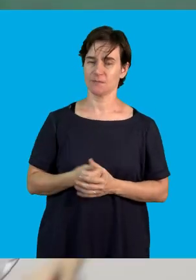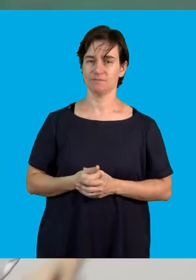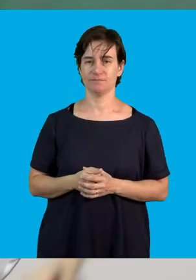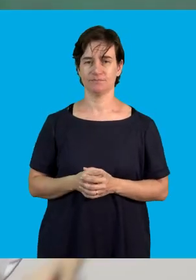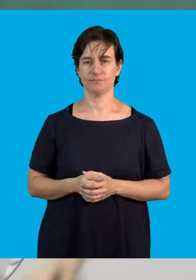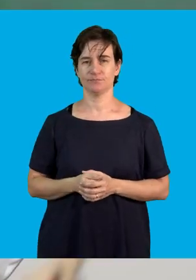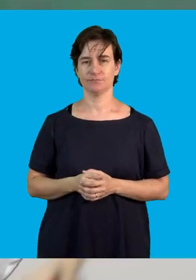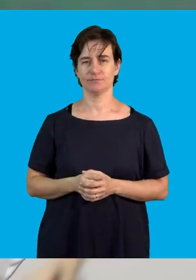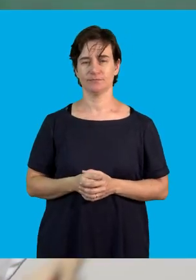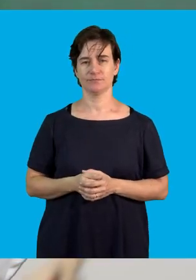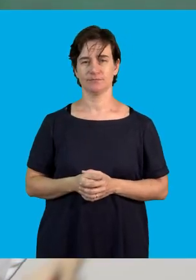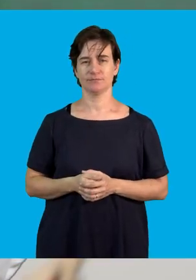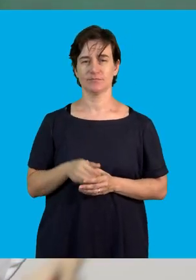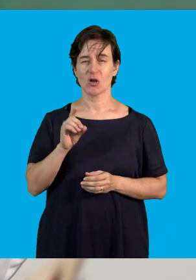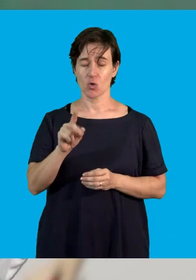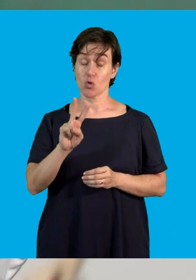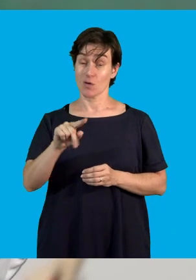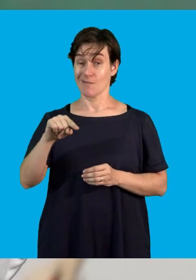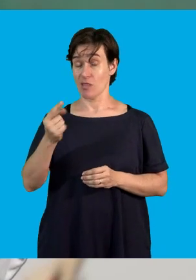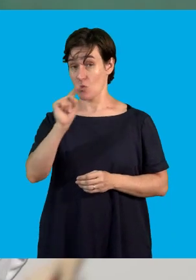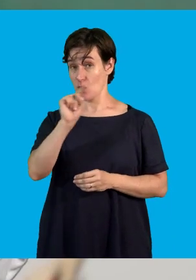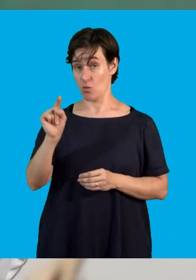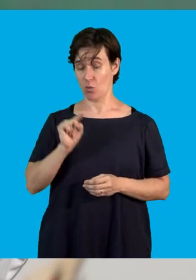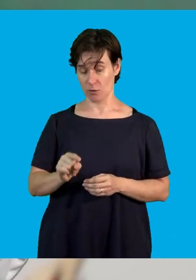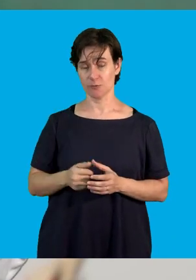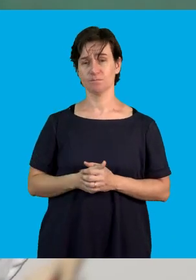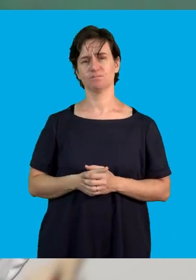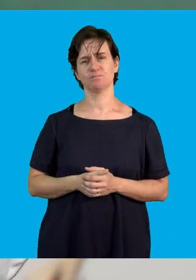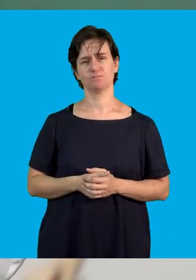that one. Let's look at a similar question.